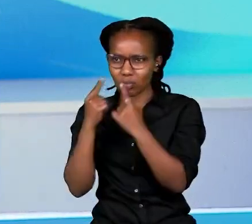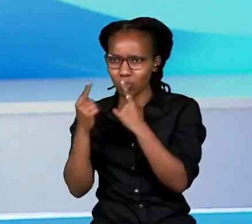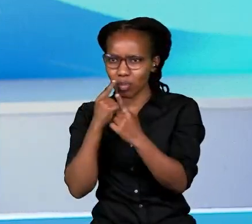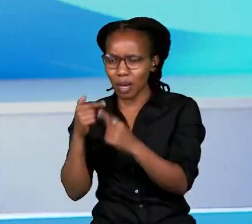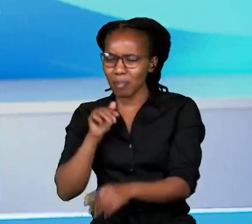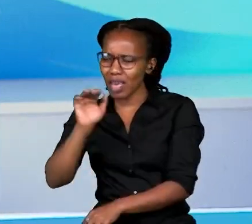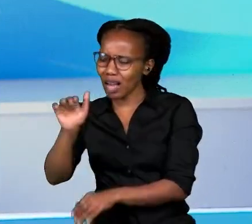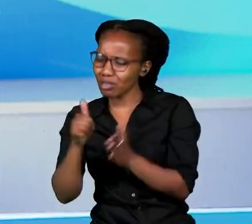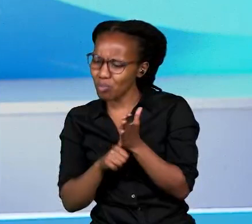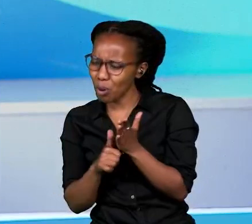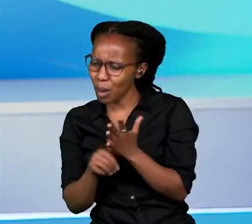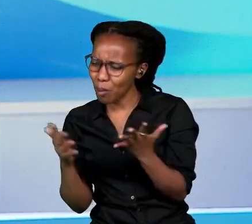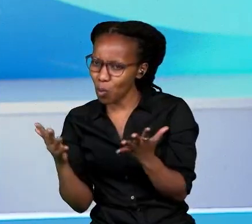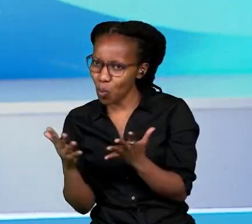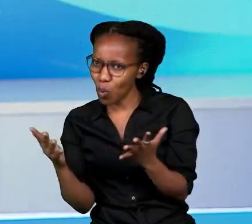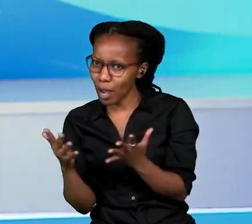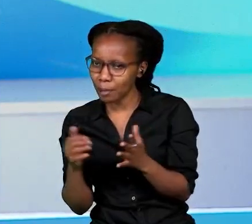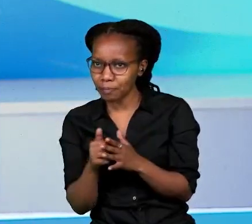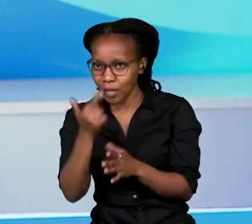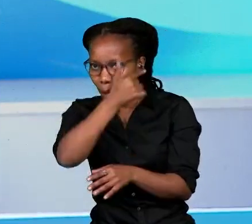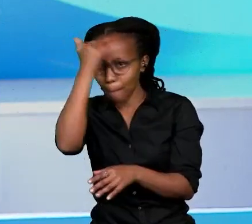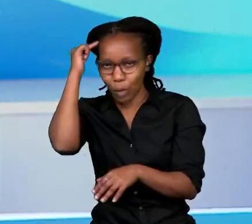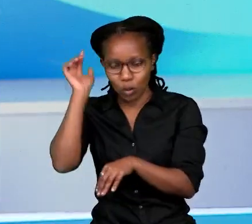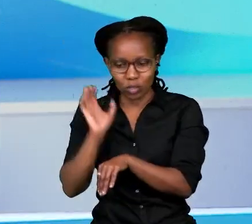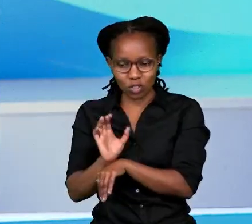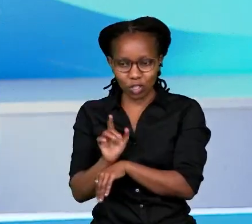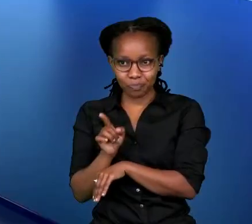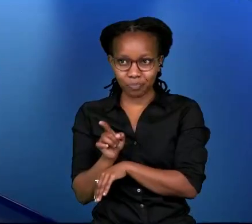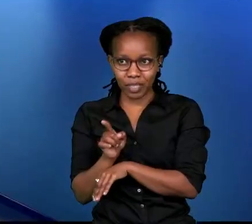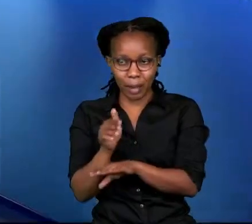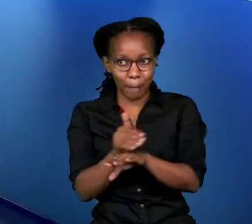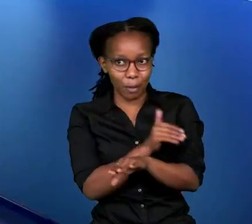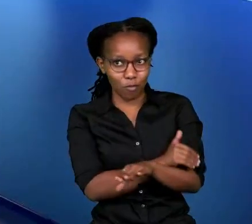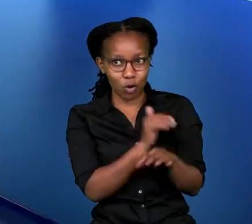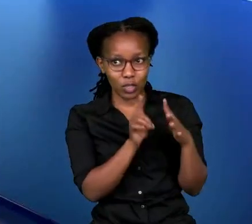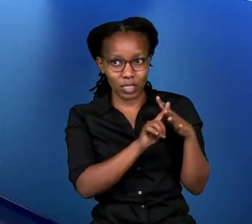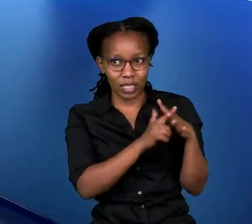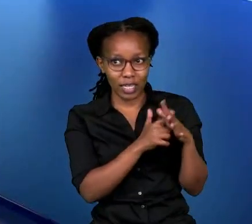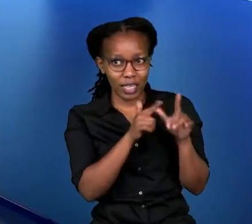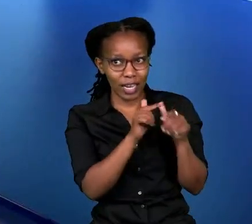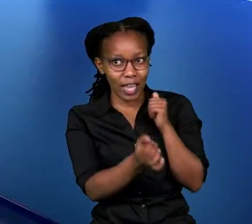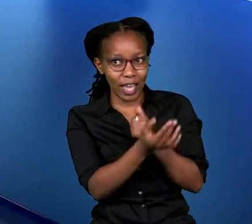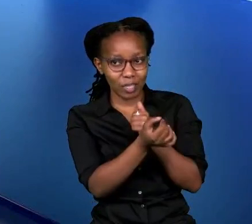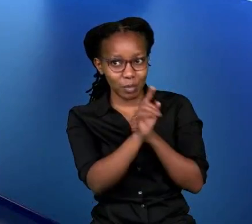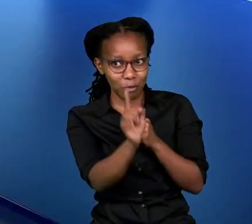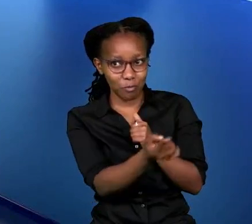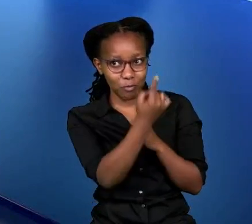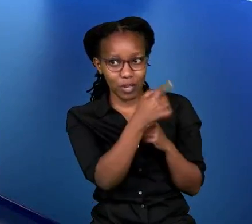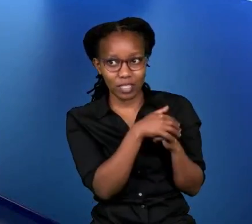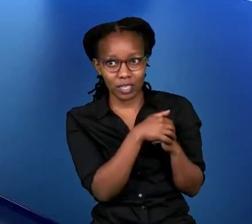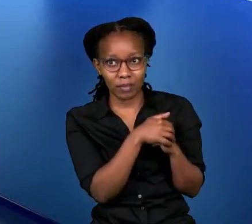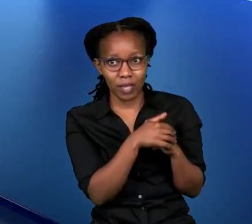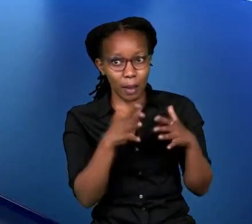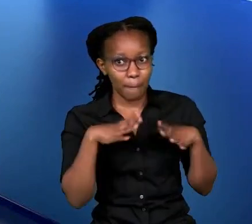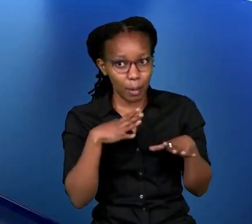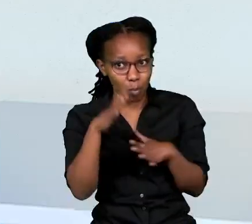you, who has failed? I'm coming to that. Because it's been the church. I said, before I come to who has failed, let me just shed light on this one. Yes. So that I want people